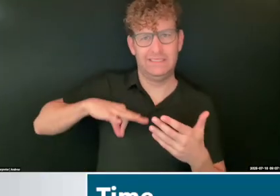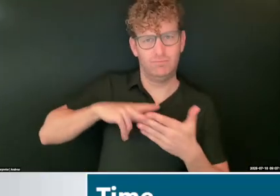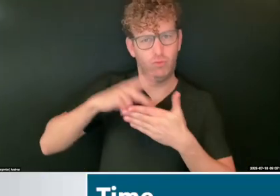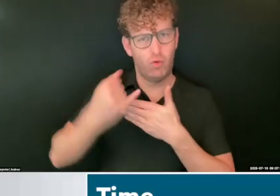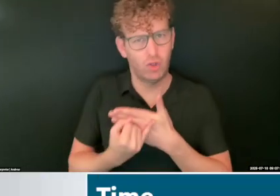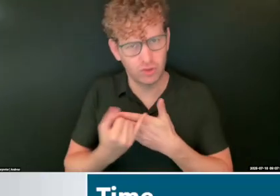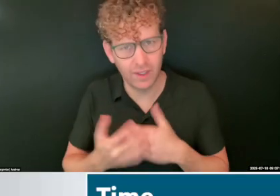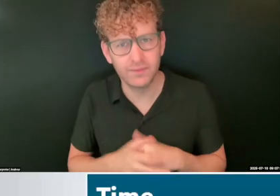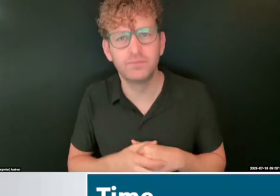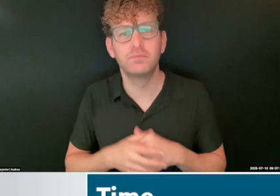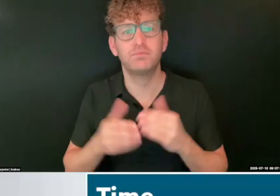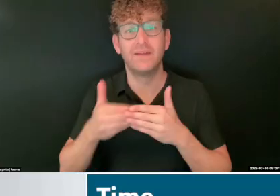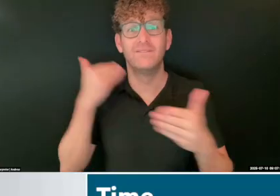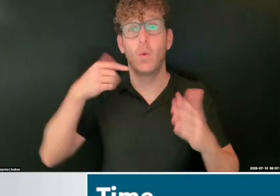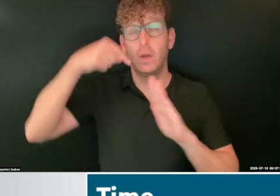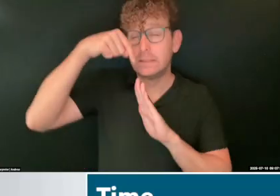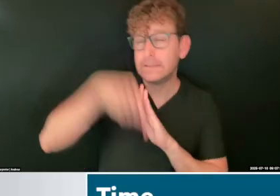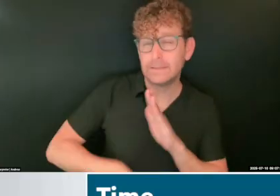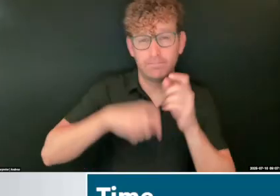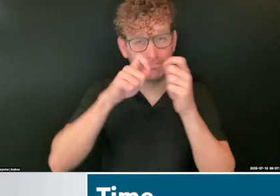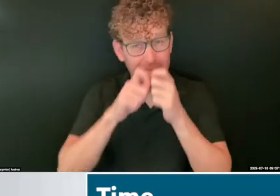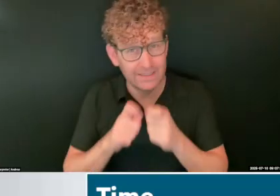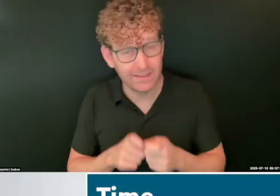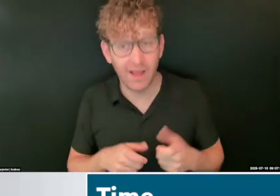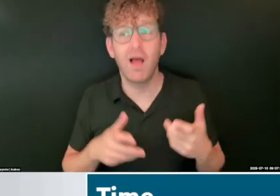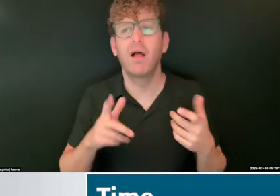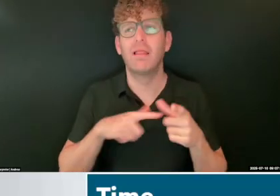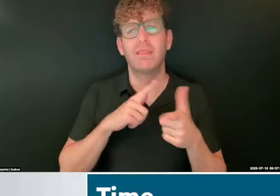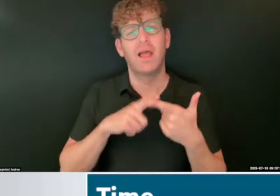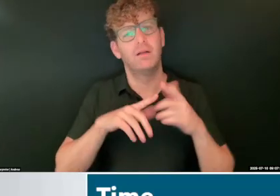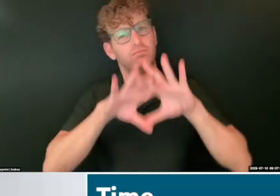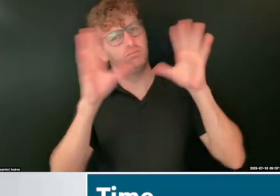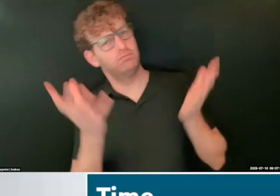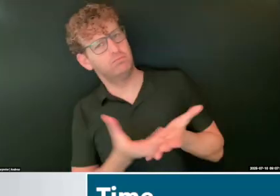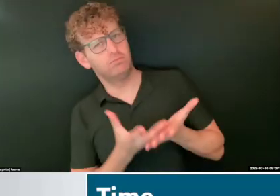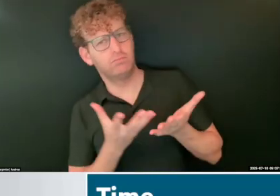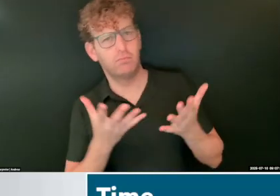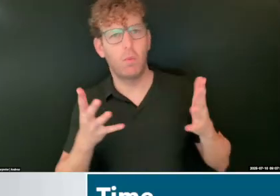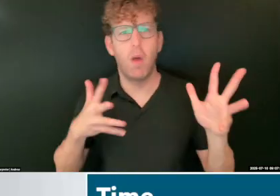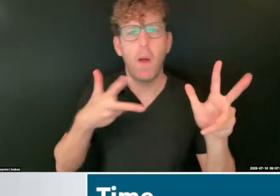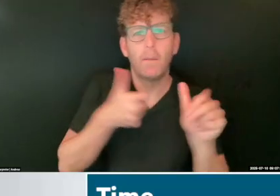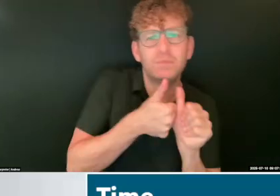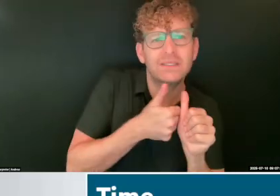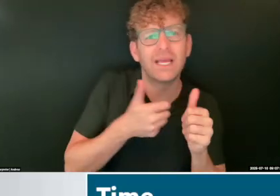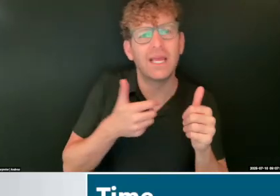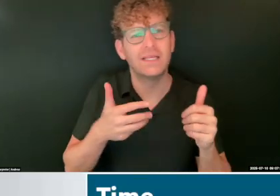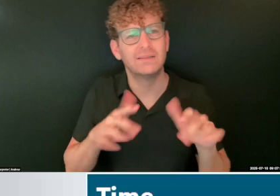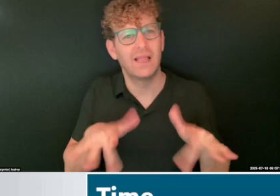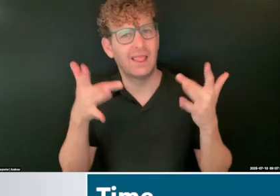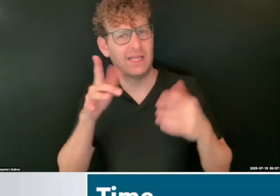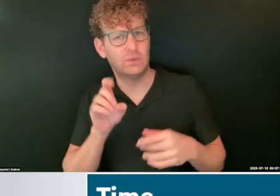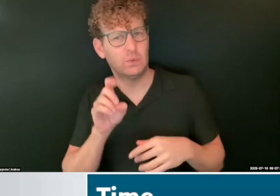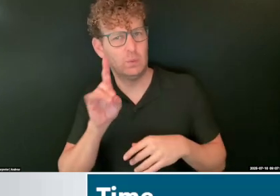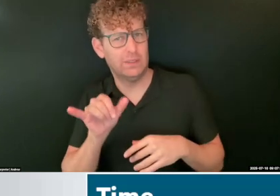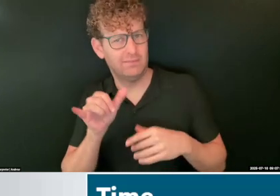talk about today in the broader context of our suite of projects before we get into the details of specific incentive projects. We'll then